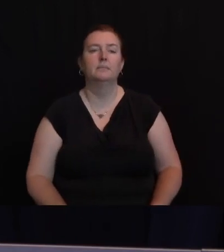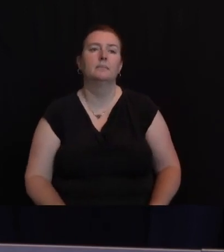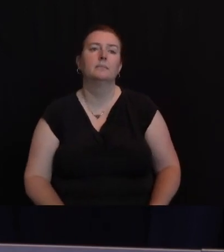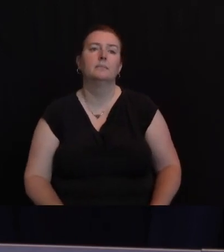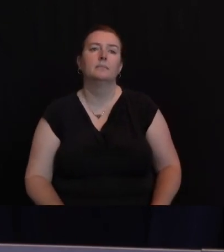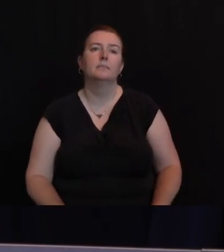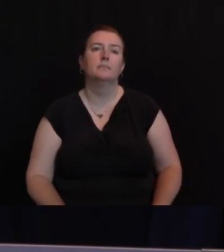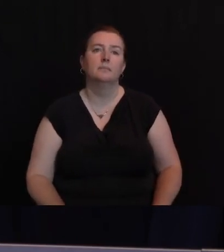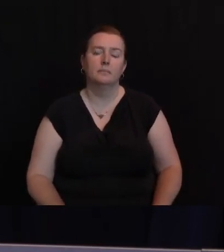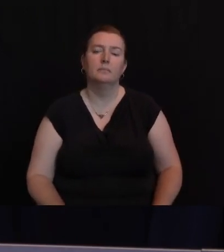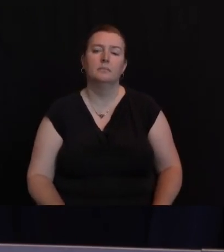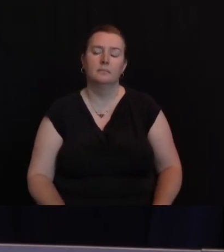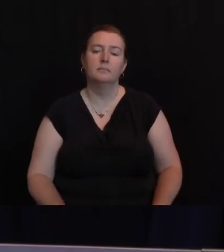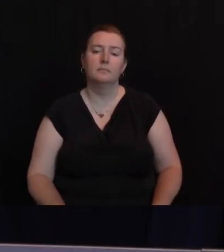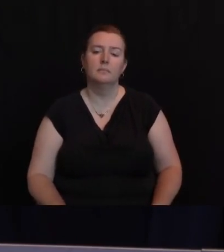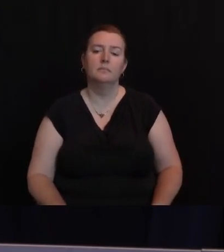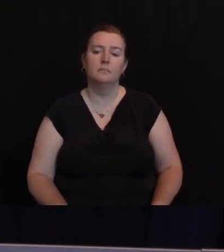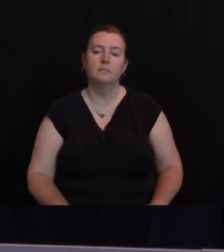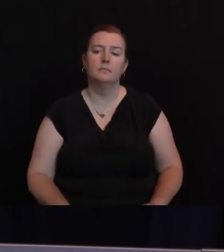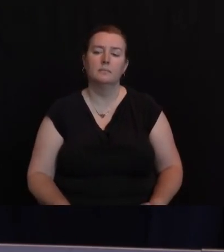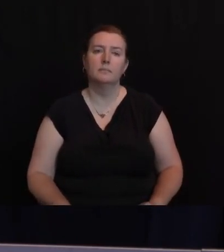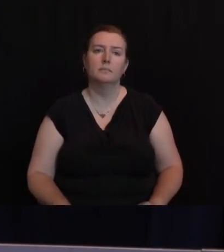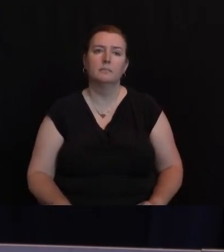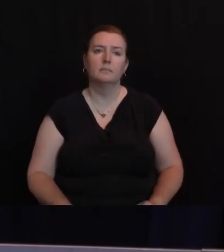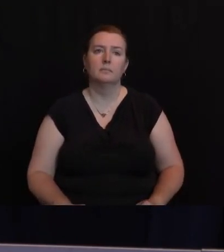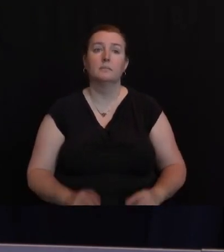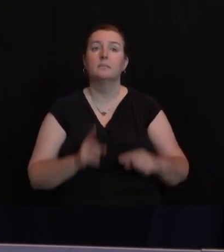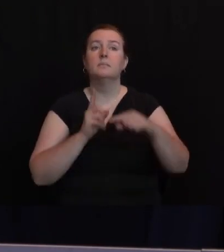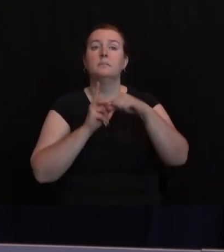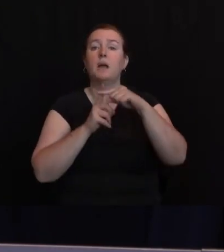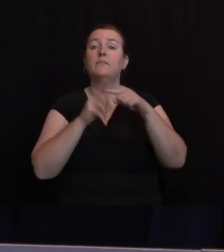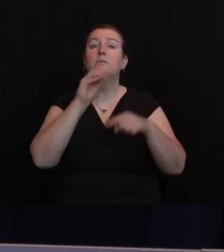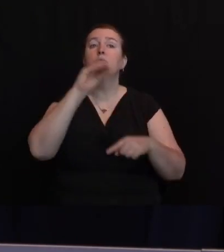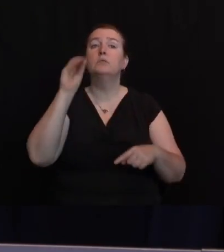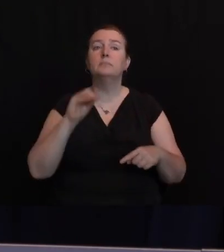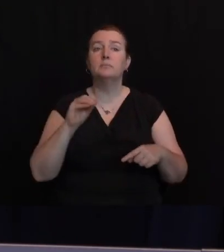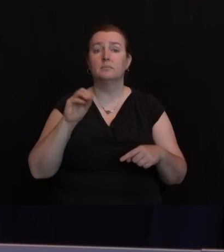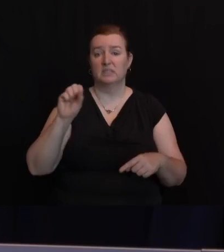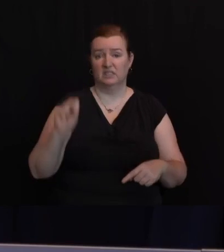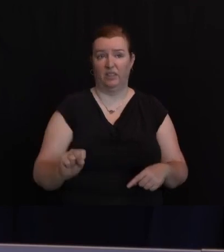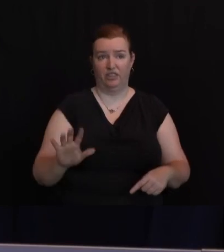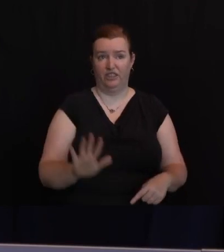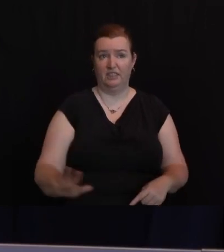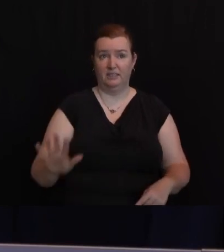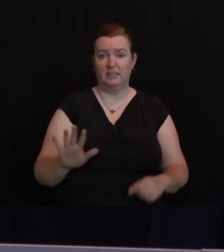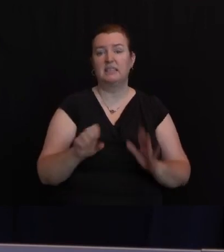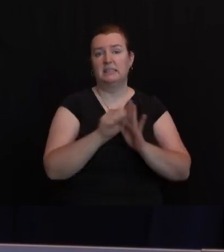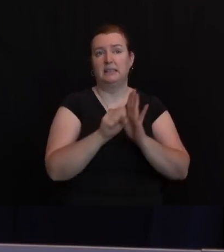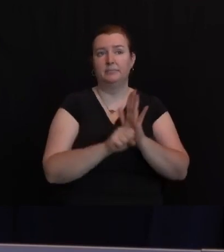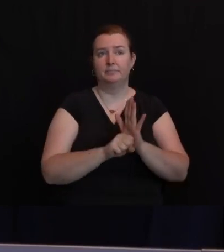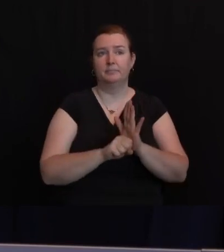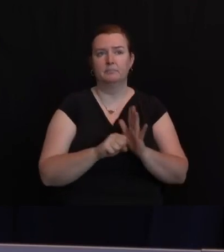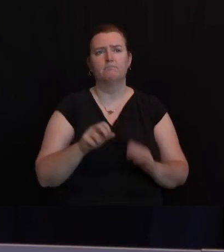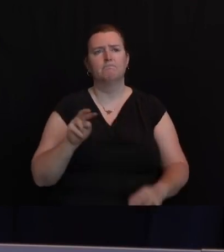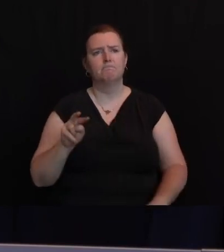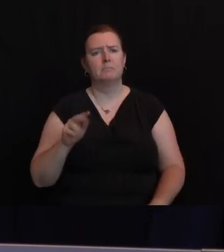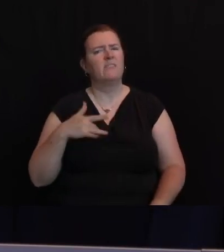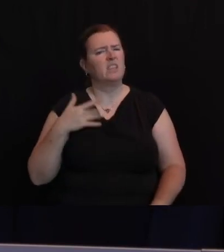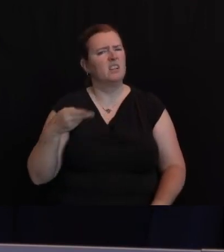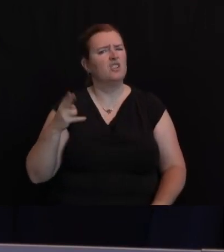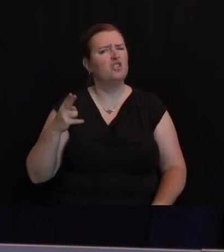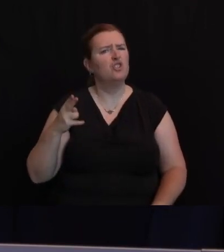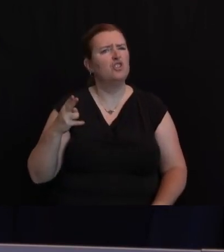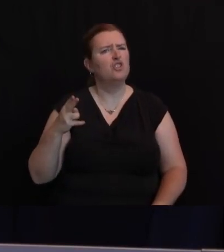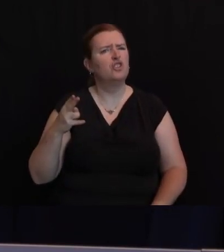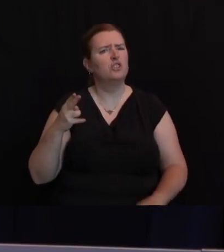noted consistently, the positivity rate in the southern region of the state is higher than the northern and central